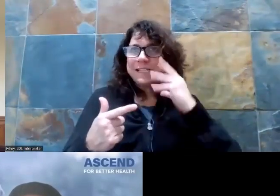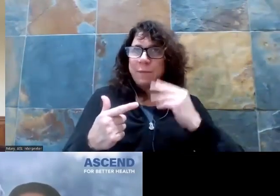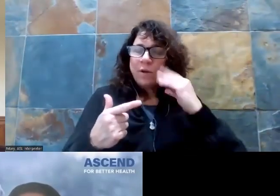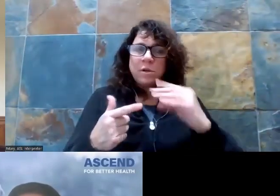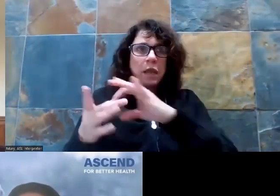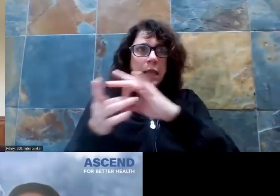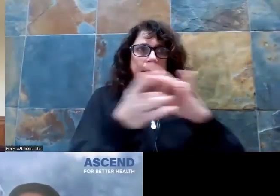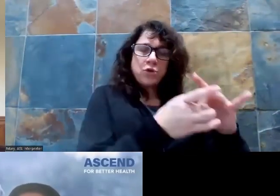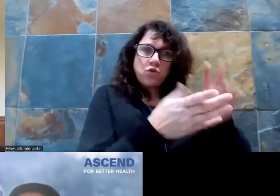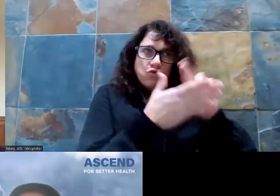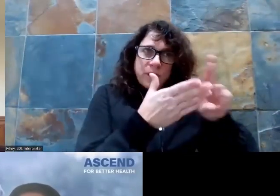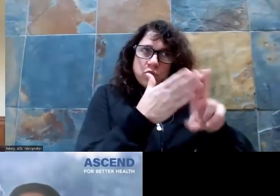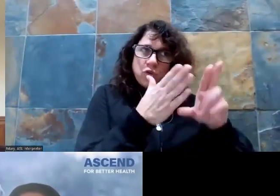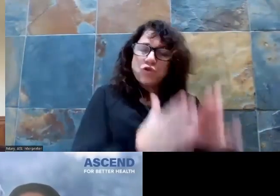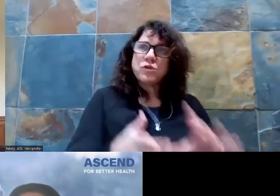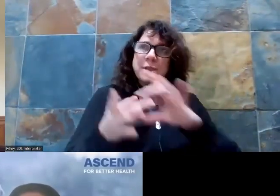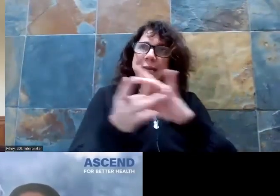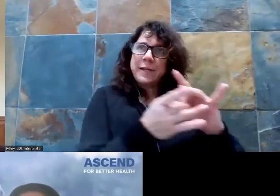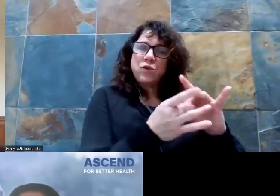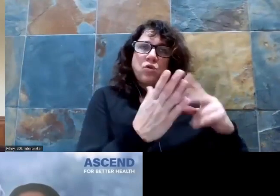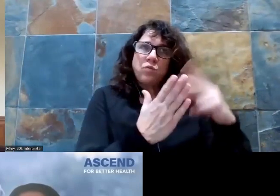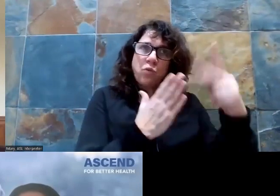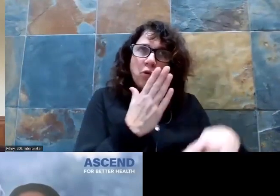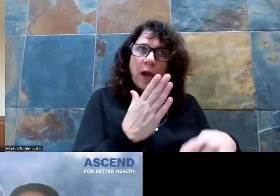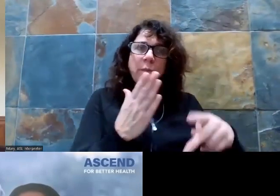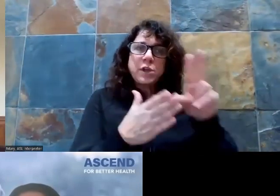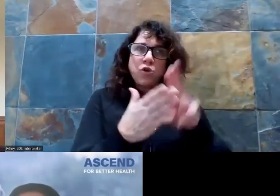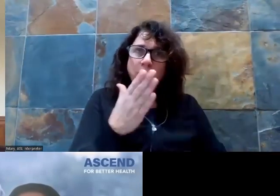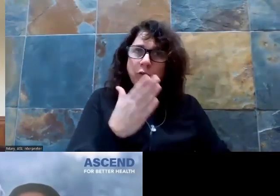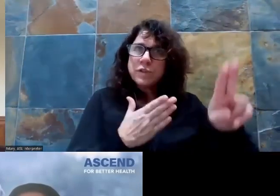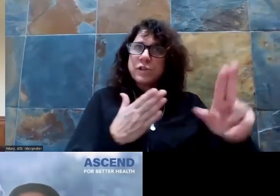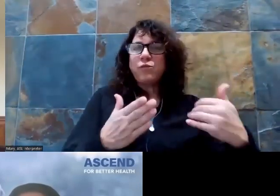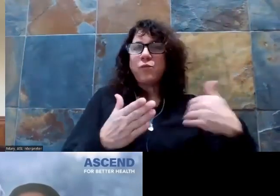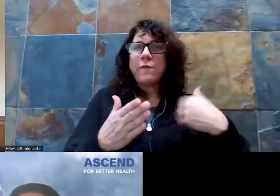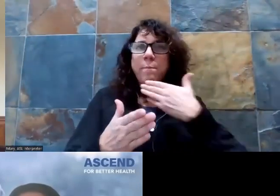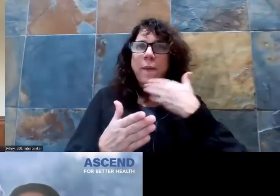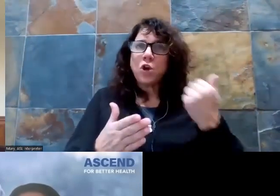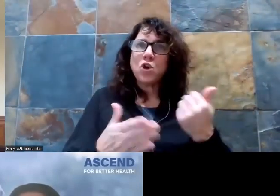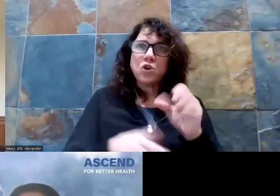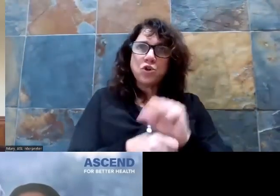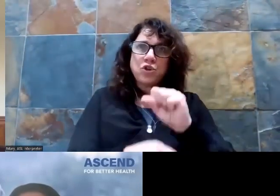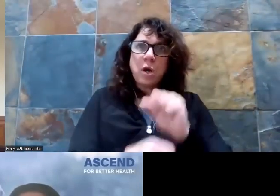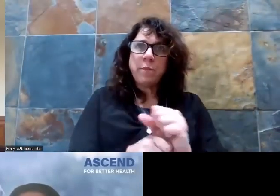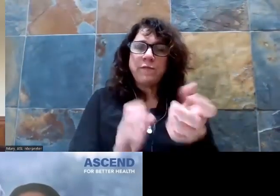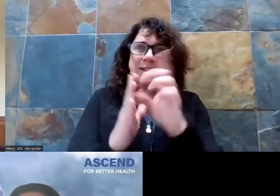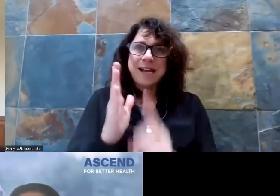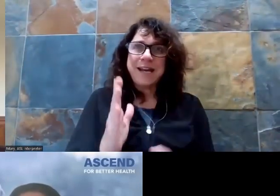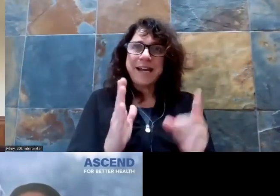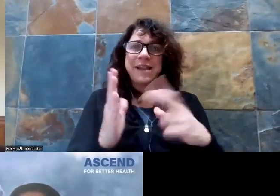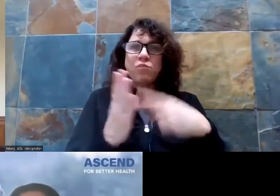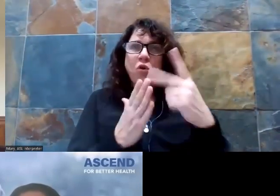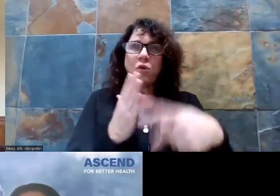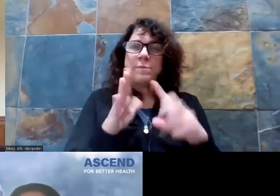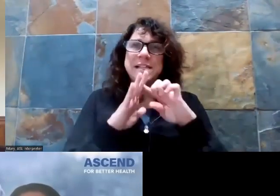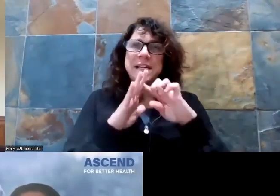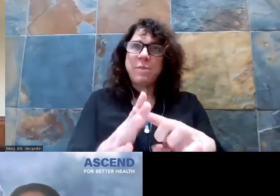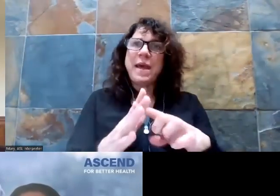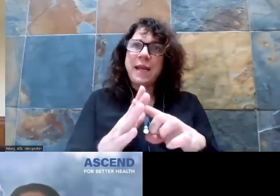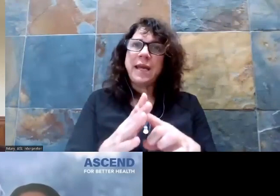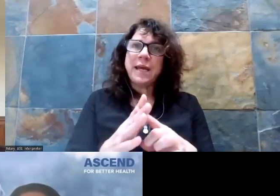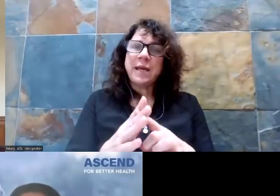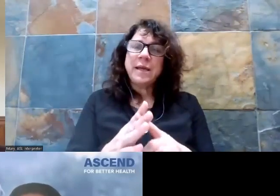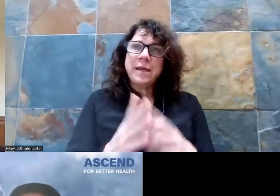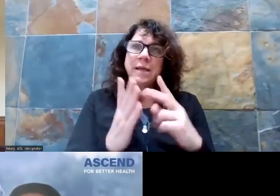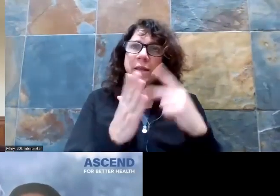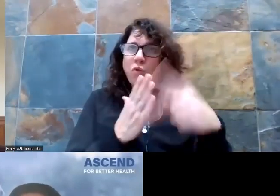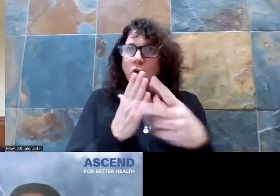universities, link it to our programs, so that we can have a better job of designing those programs and implementing them,